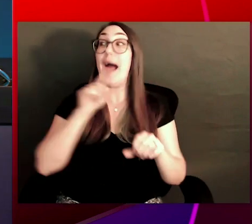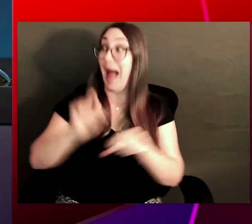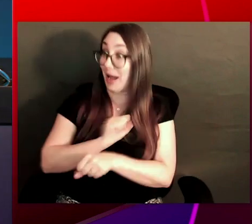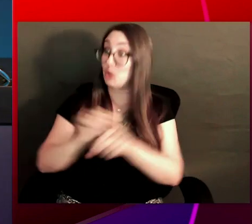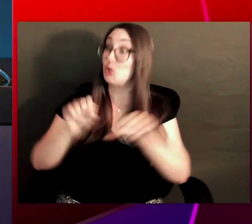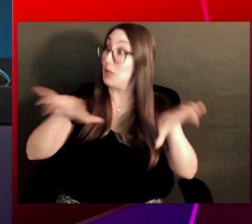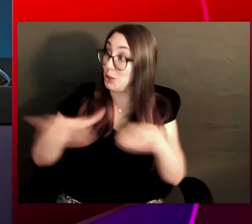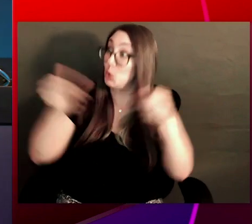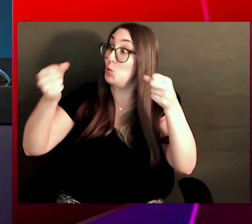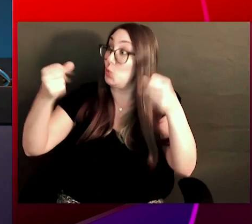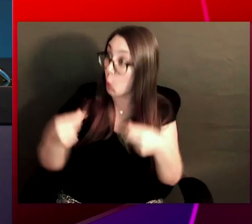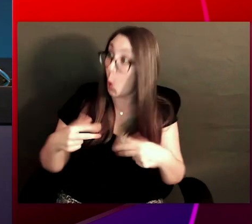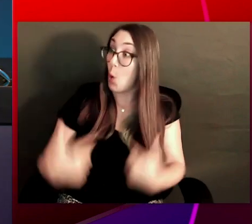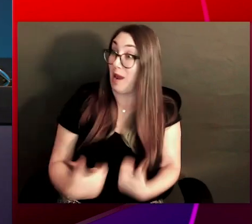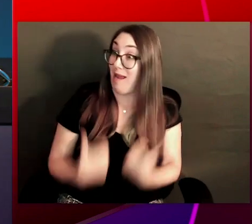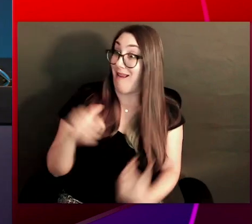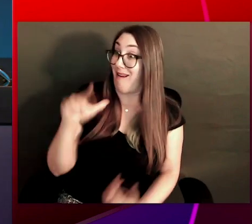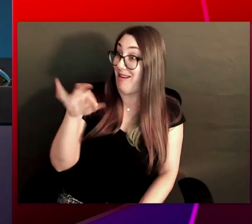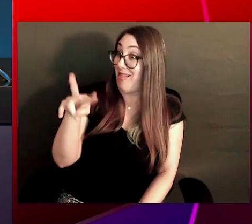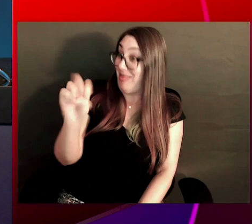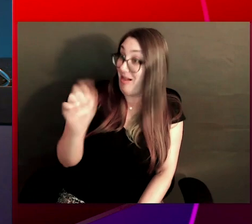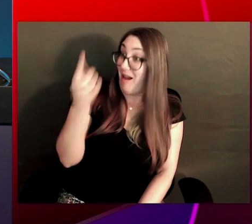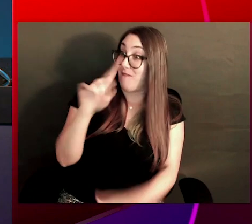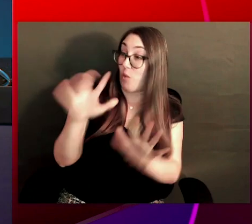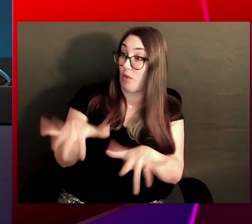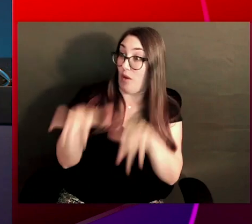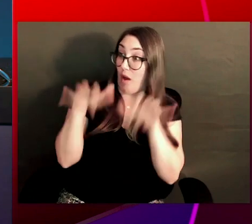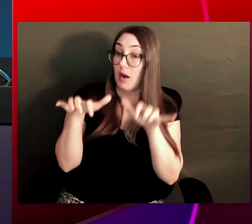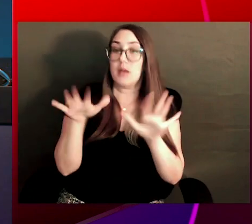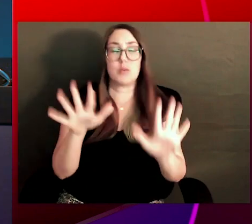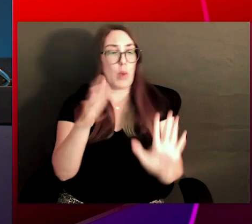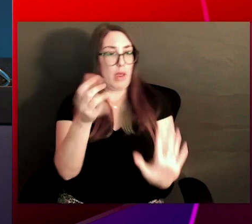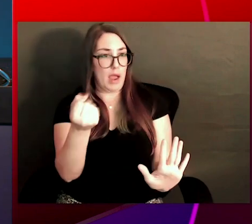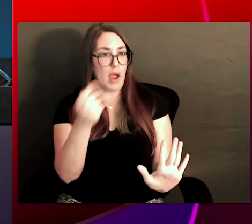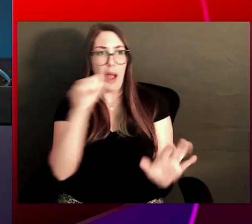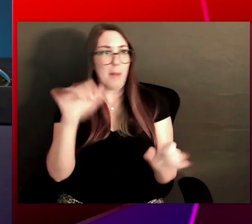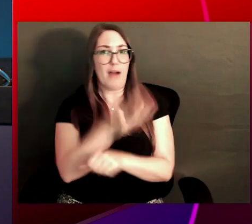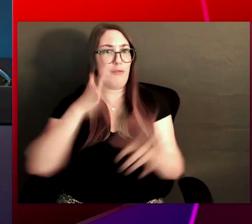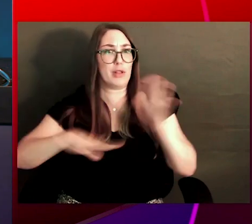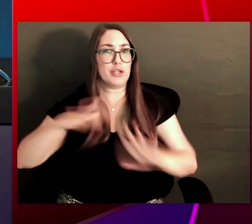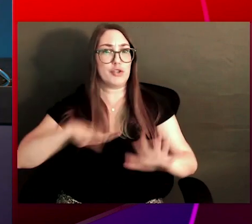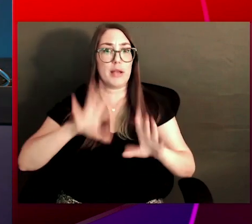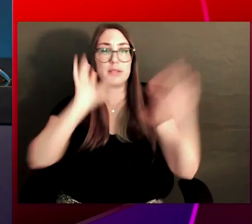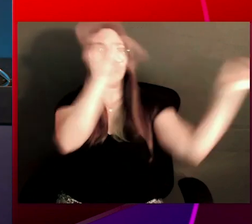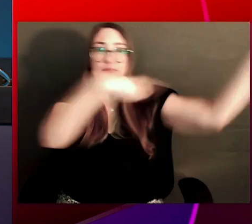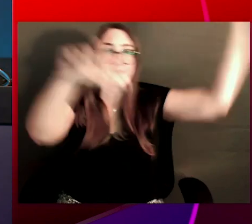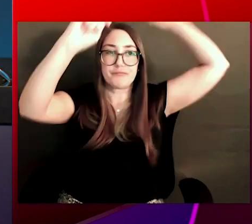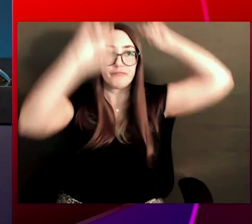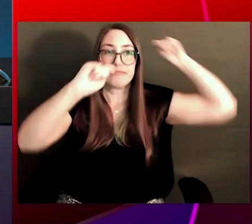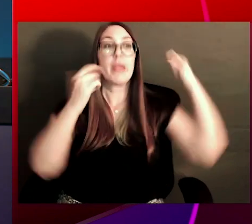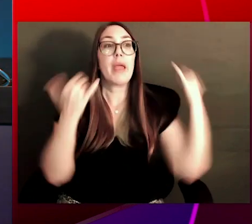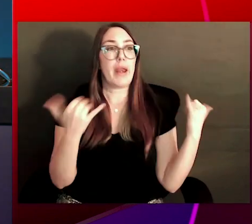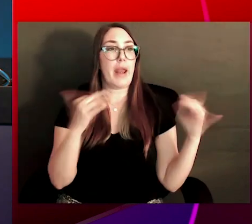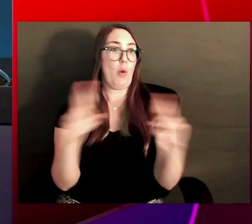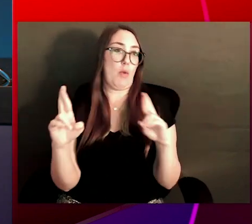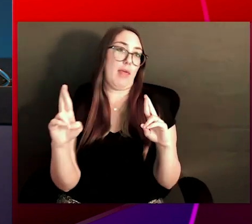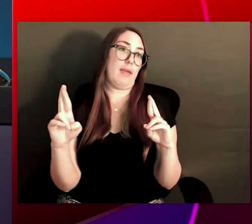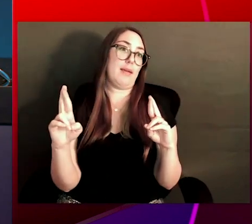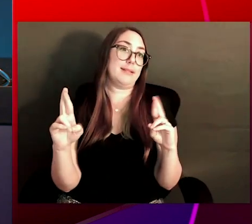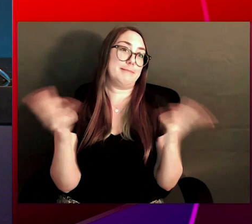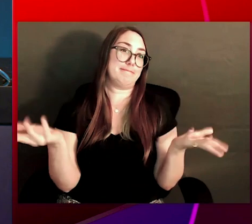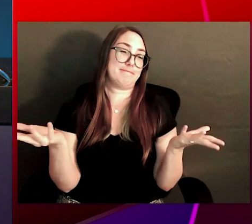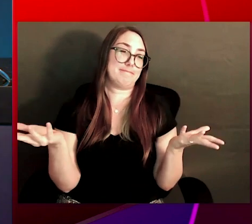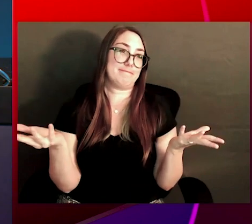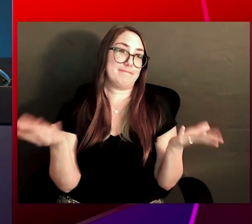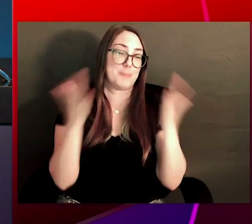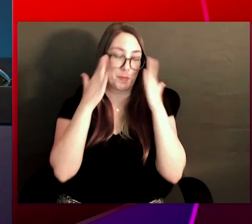our folks in the audience. If you caught us yesterday, well, hang on a minute. I'm not fully dressed. There we go. Oh, now I'm dressed for Code Corner. All right, as the Brit.